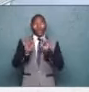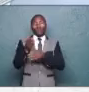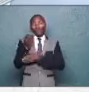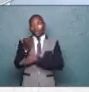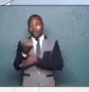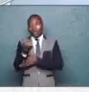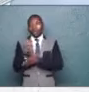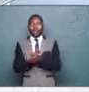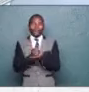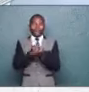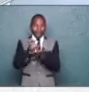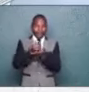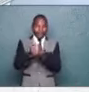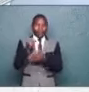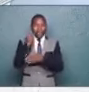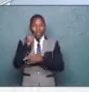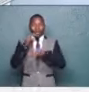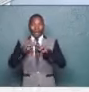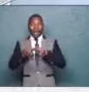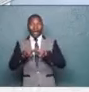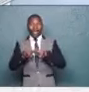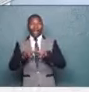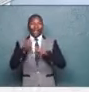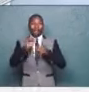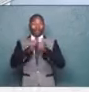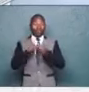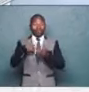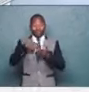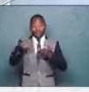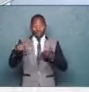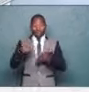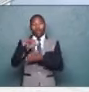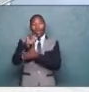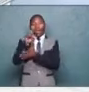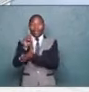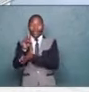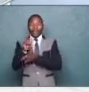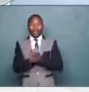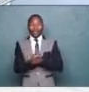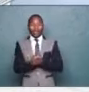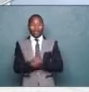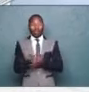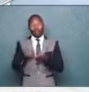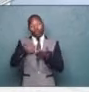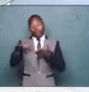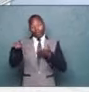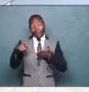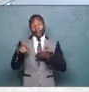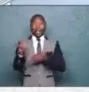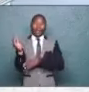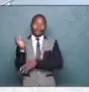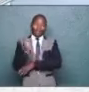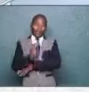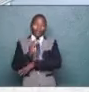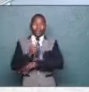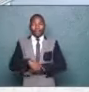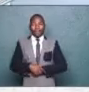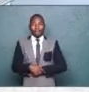amenewa azidzathandiza pakakhala vuto la umboni wakalembera wa unzika amene olembetsa